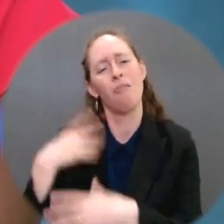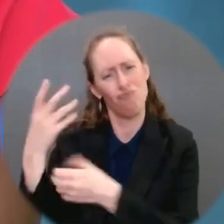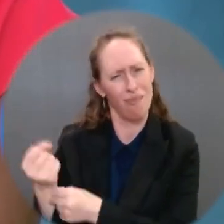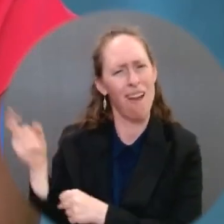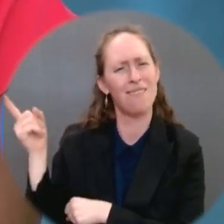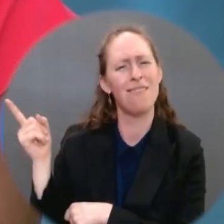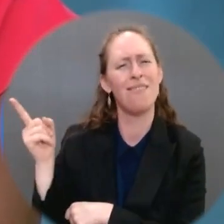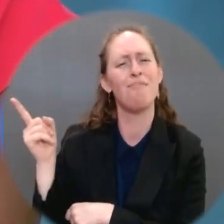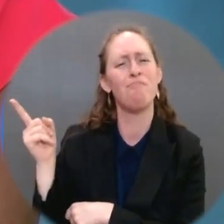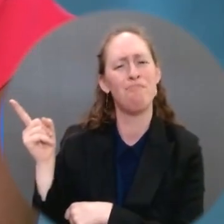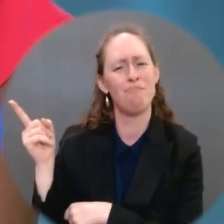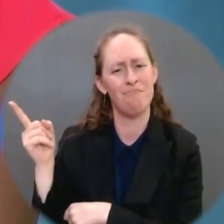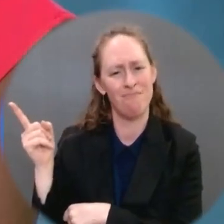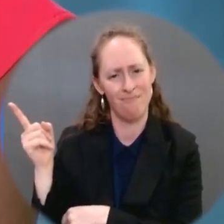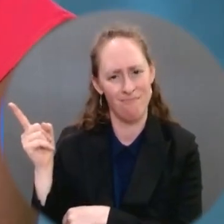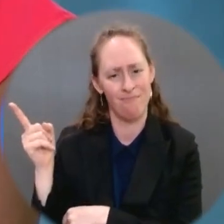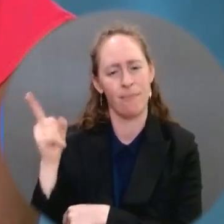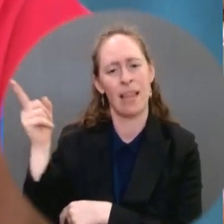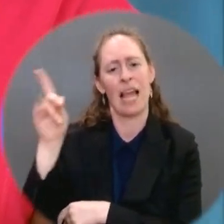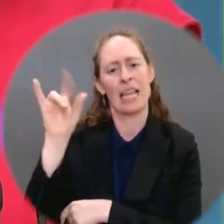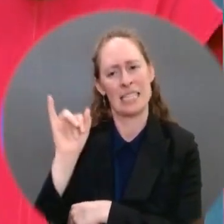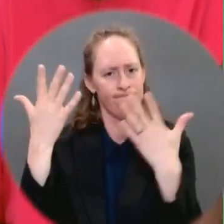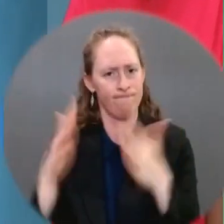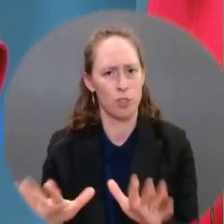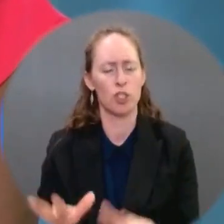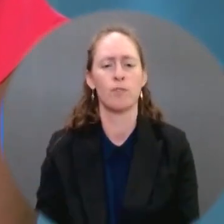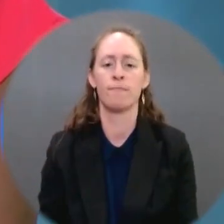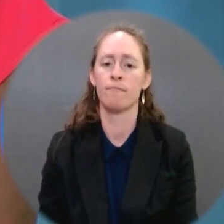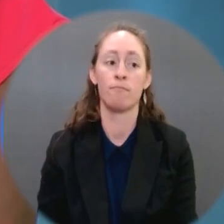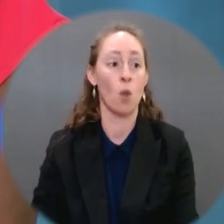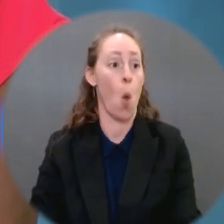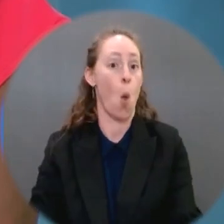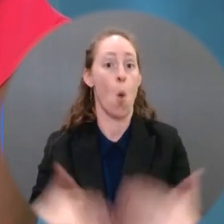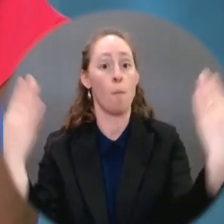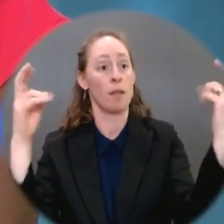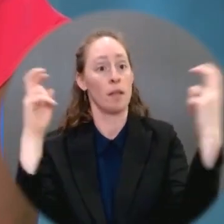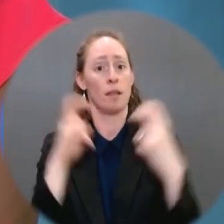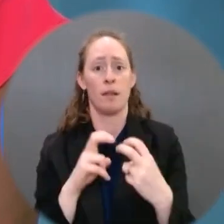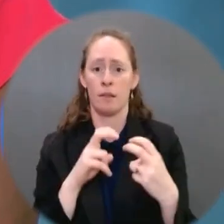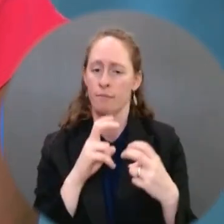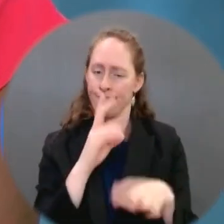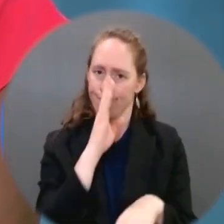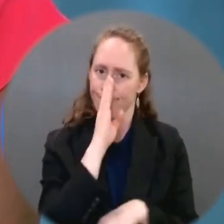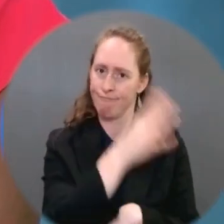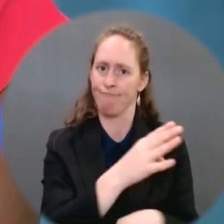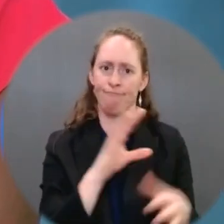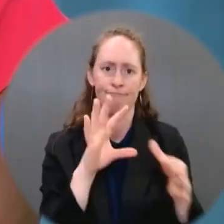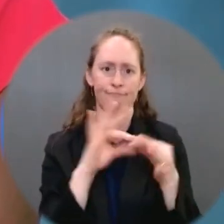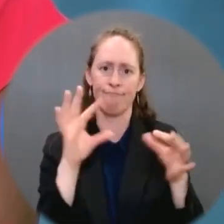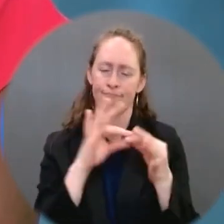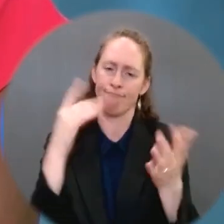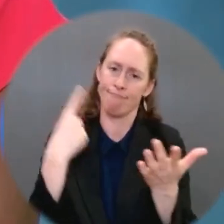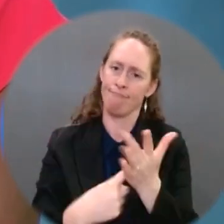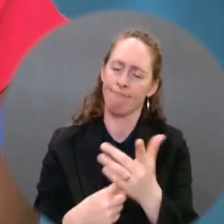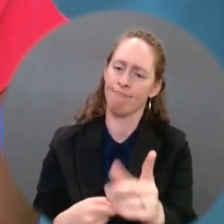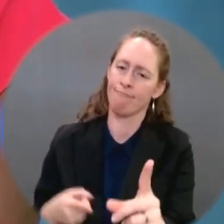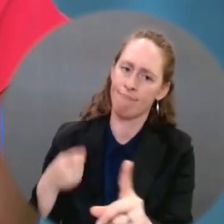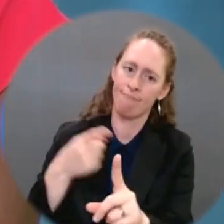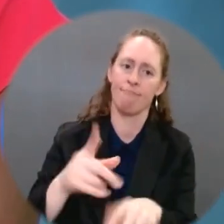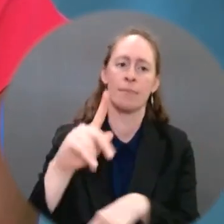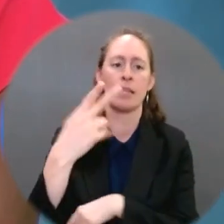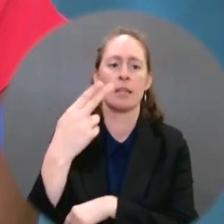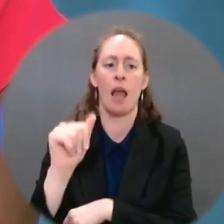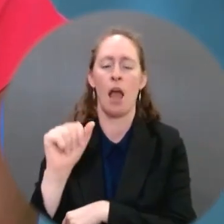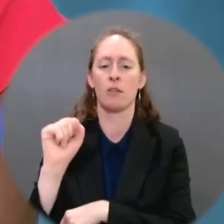him during the press conference, and so you did not hear him say that. I am just saying to you that the